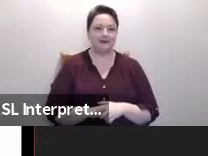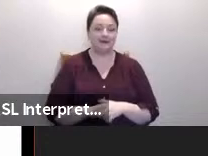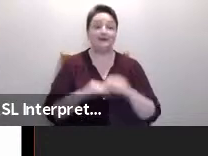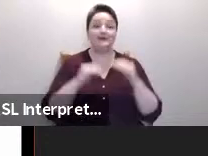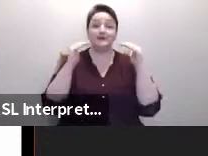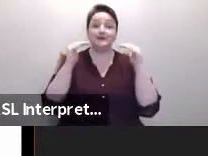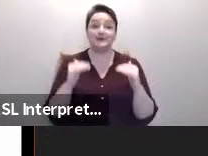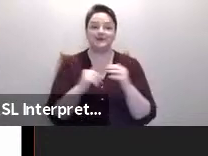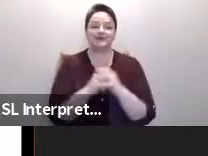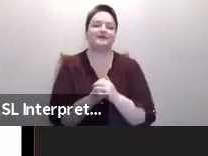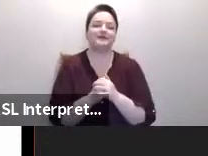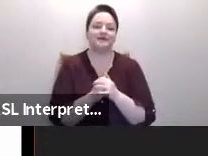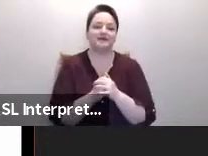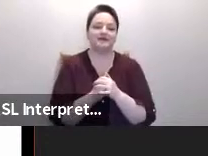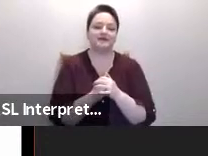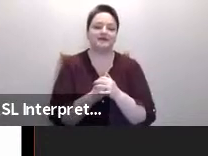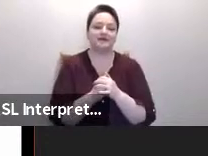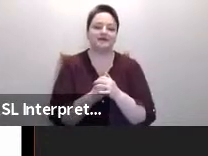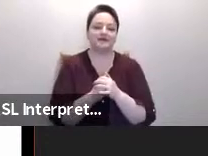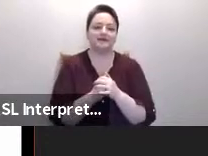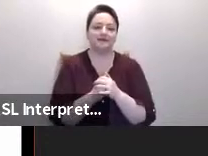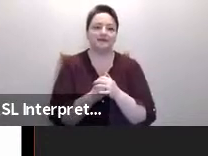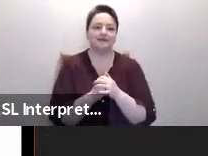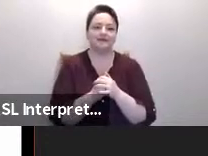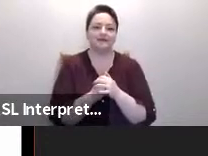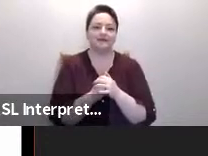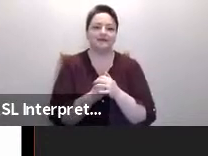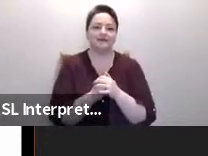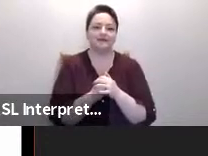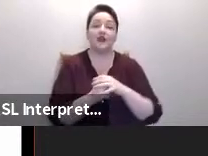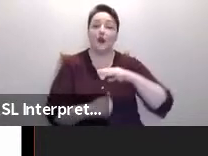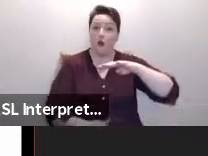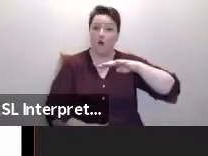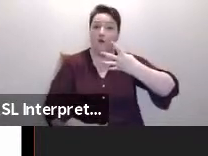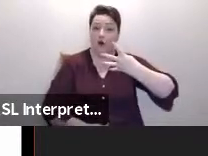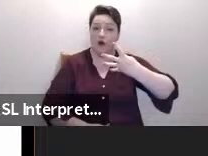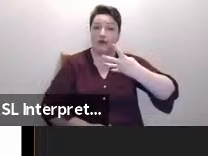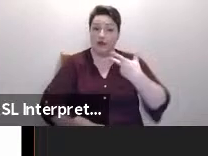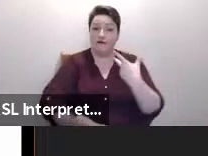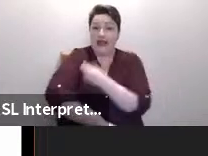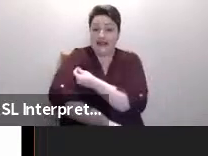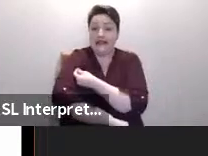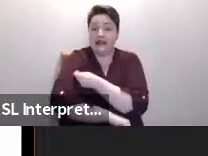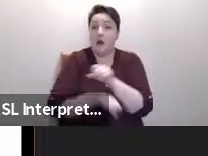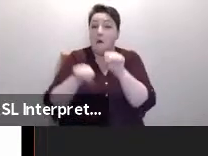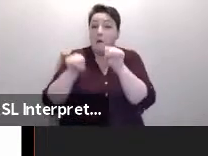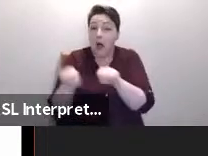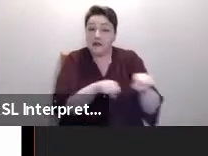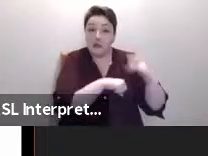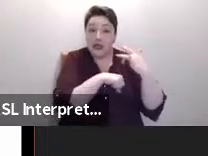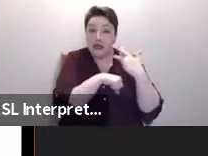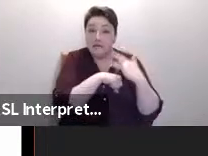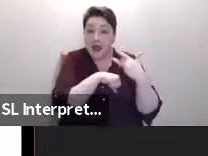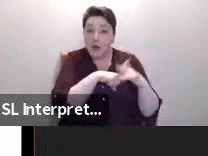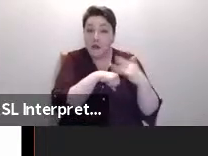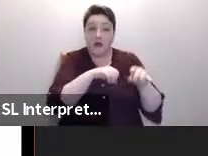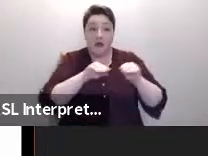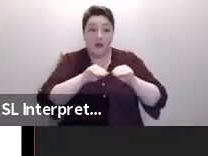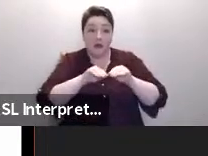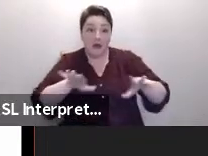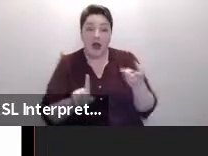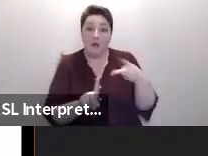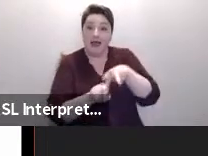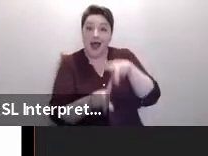I should state that there was a 4th vaccine that was potentially going to be made available. They applied for an EUA,